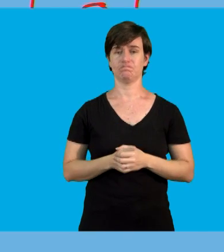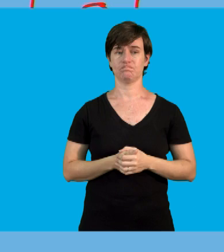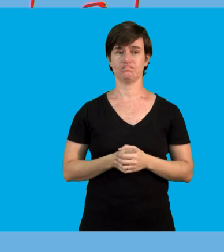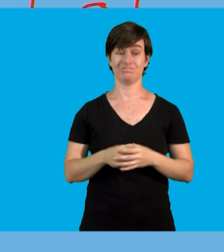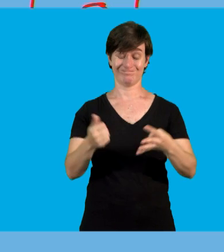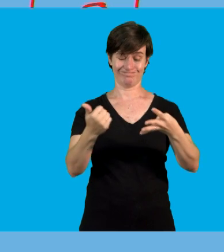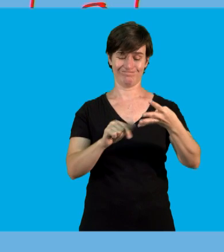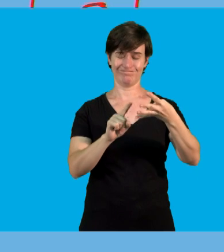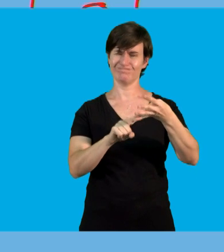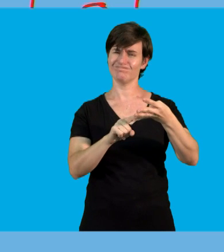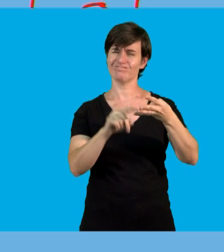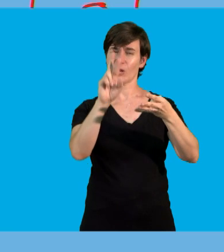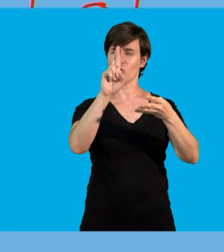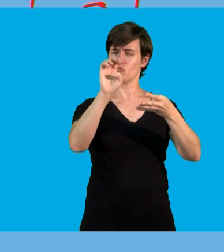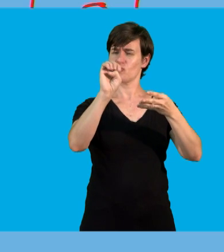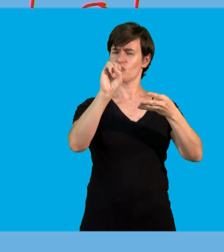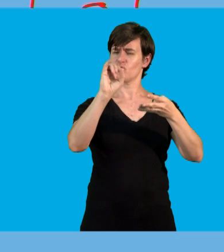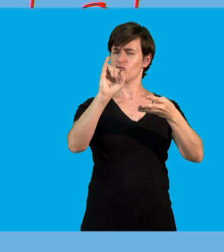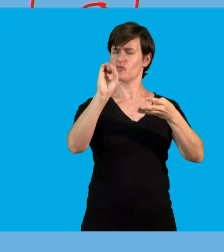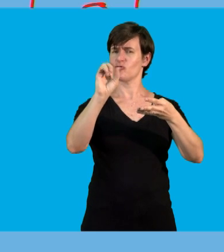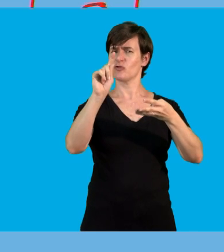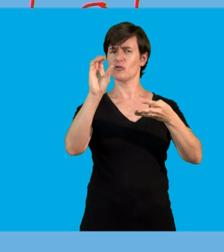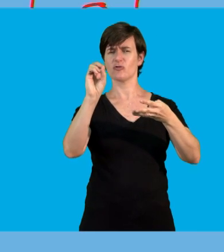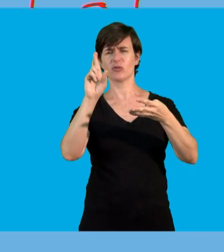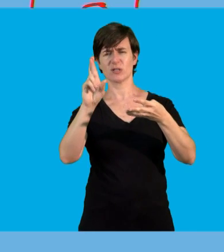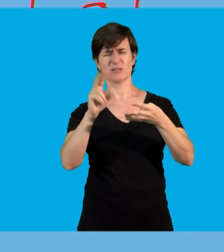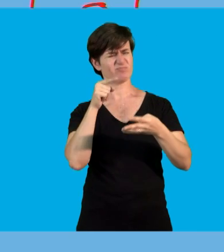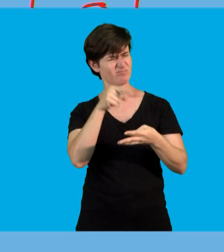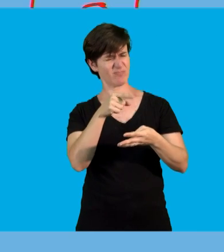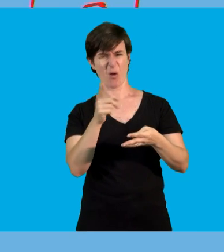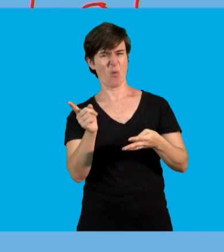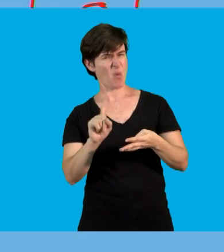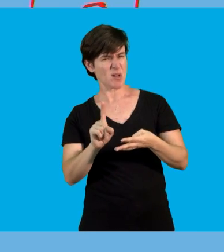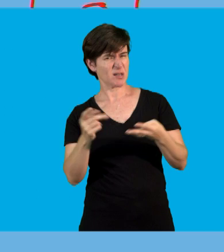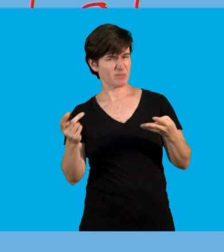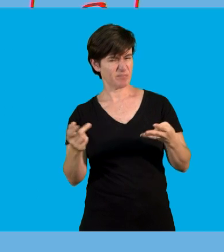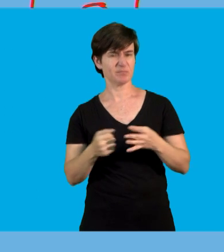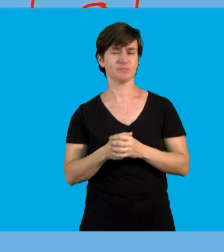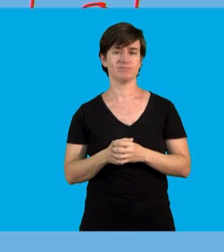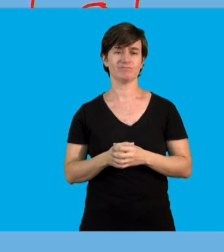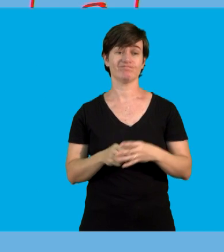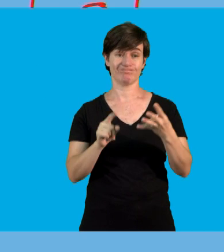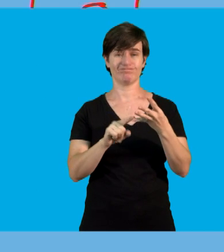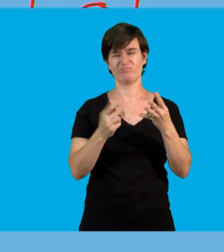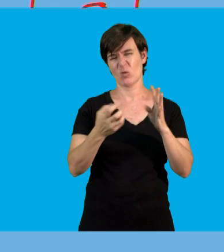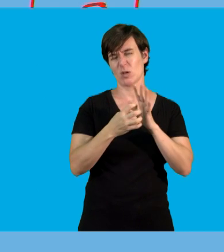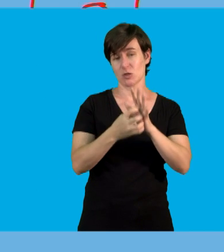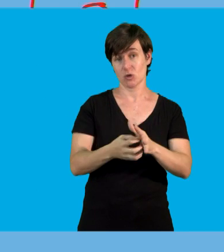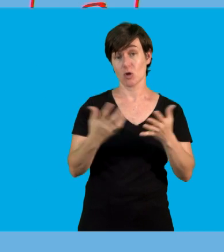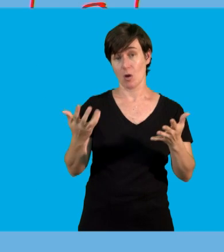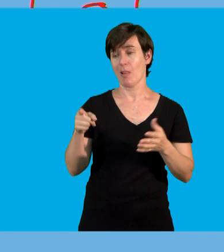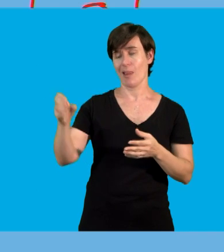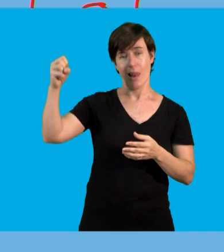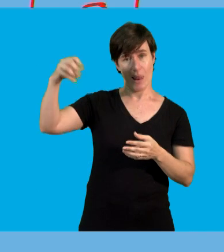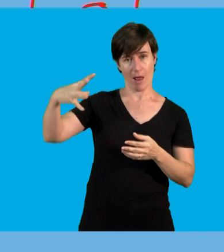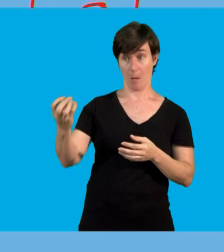Next component, we have a resistor. We need to know what a resistor is used for in a circuit. This is an example of a